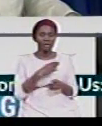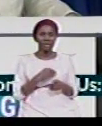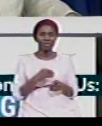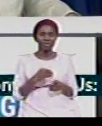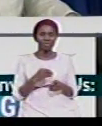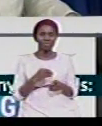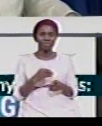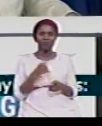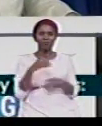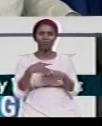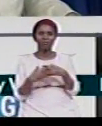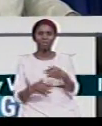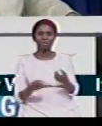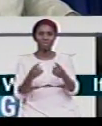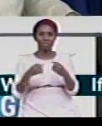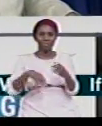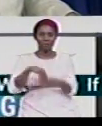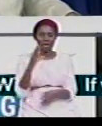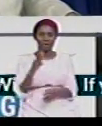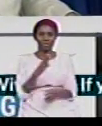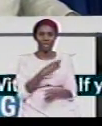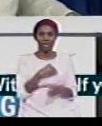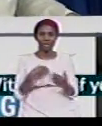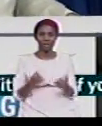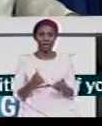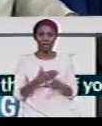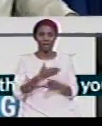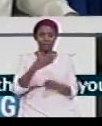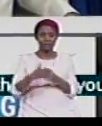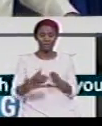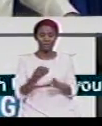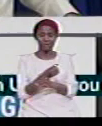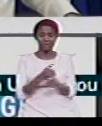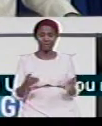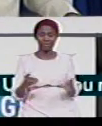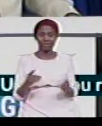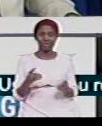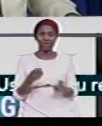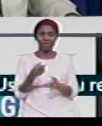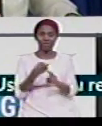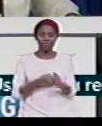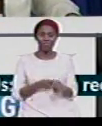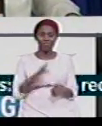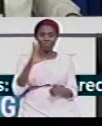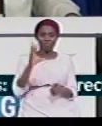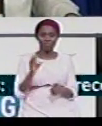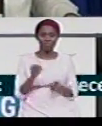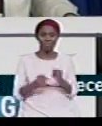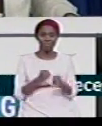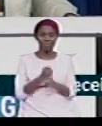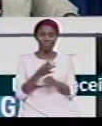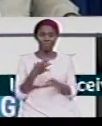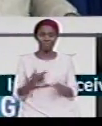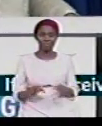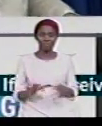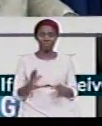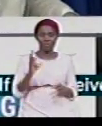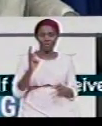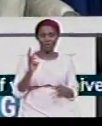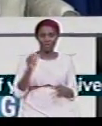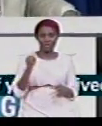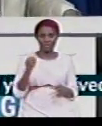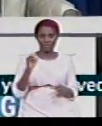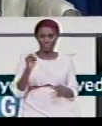is totally delivered from 15 years of waist pain. Praise the Lord! Let's listen to online